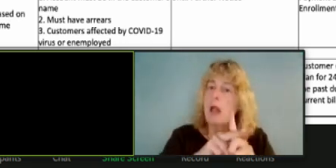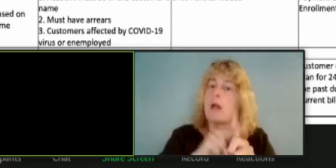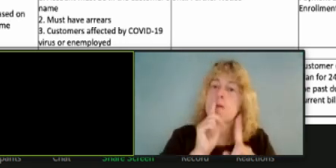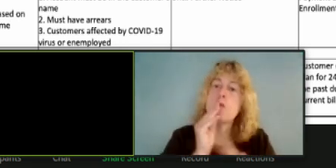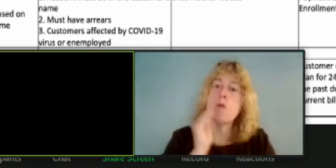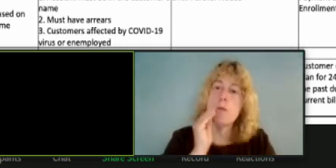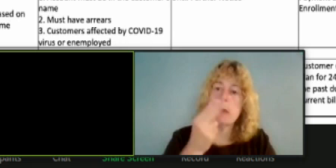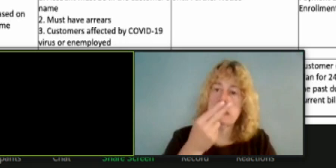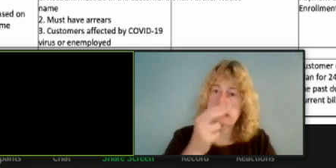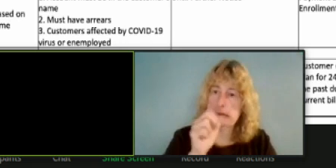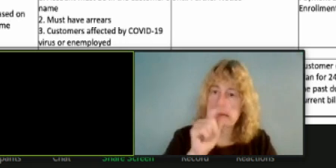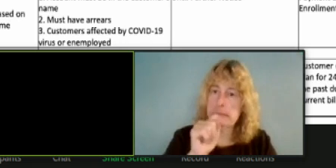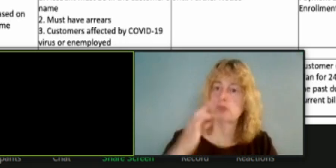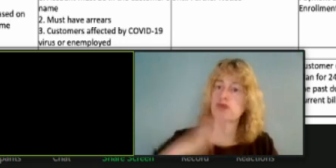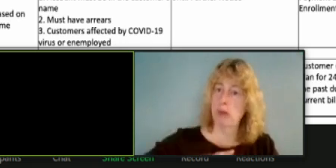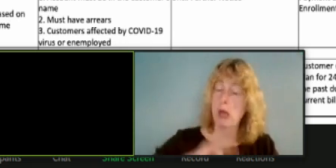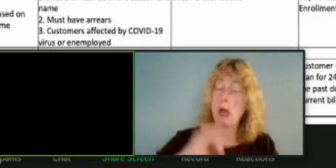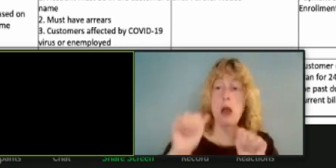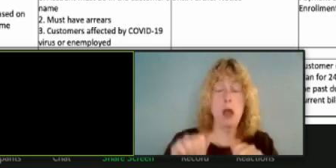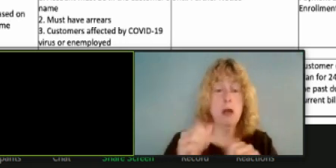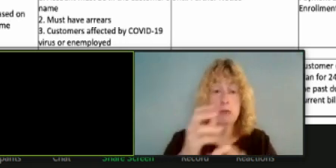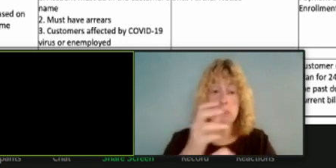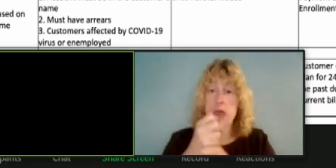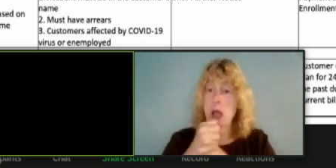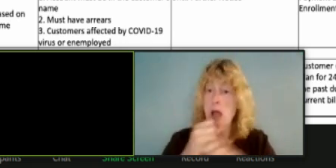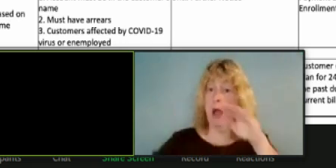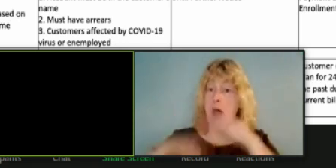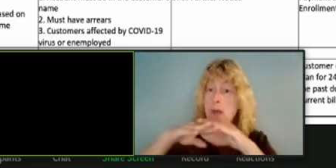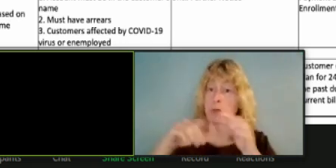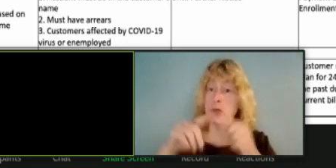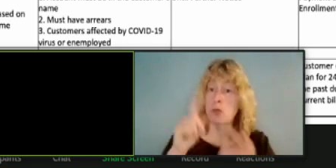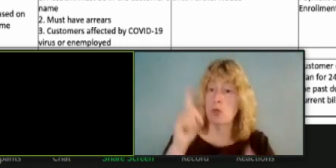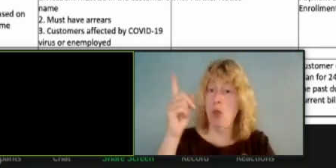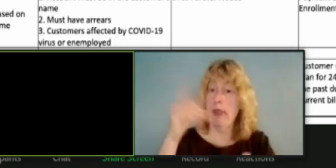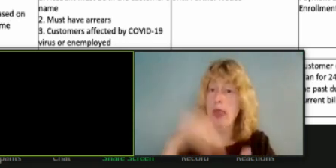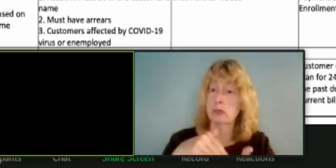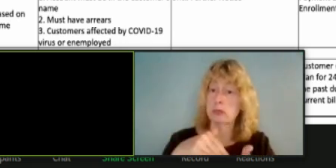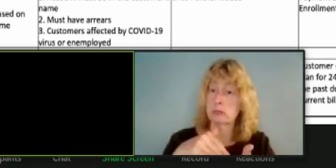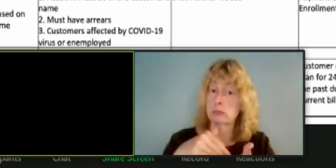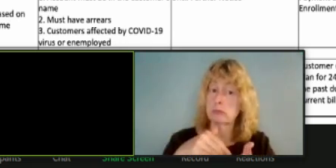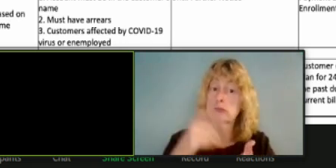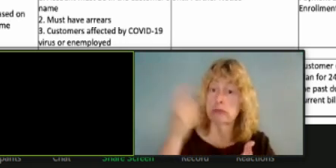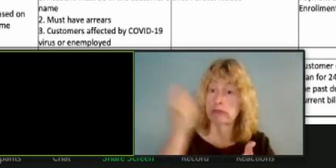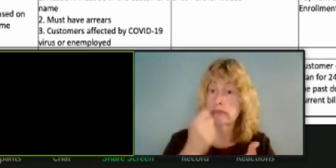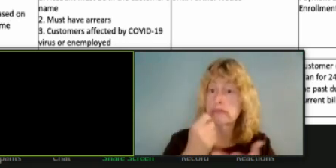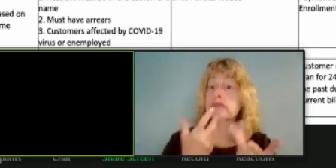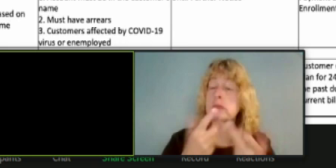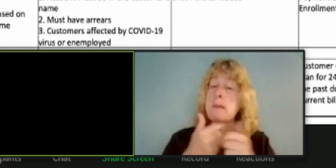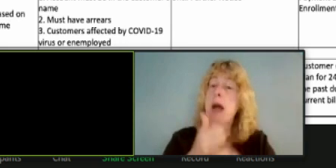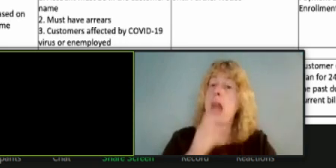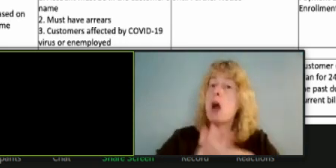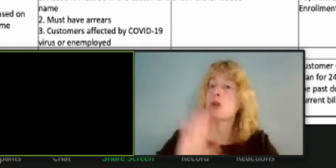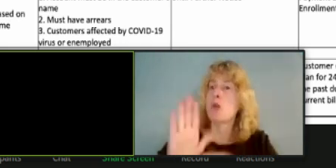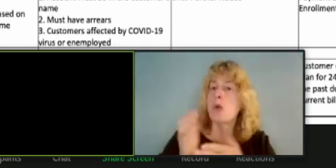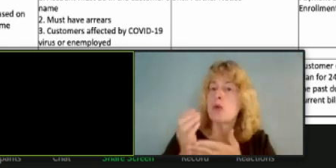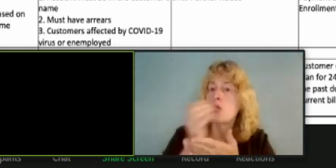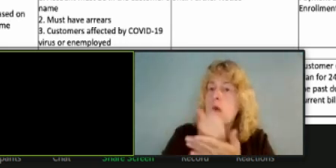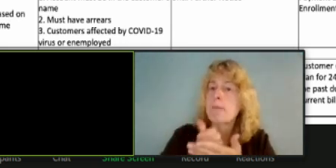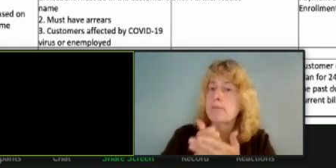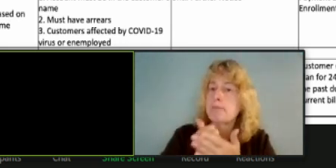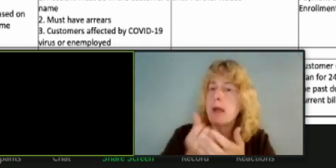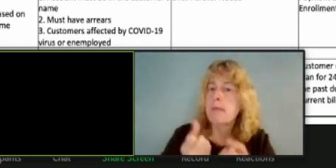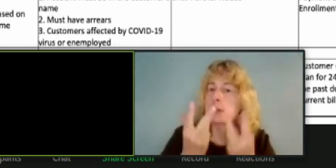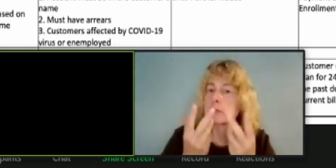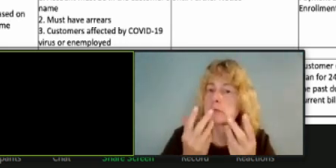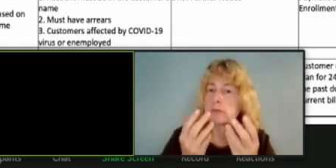can receive up to $1,000. It's based on your income, number of people in your household, and what your usage was